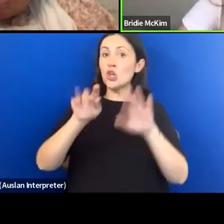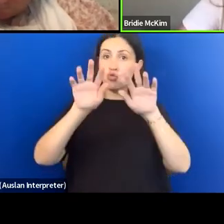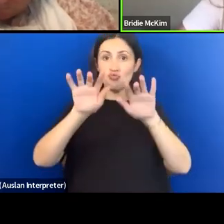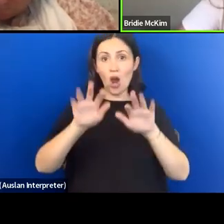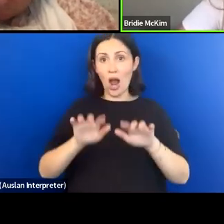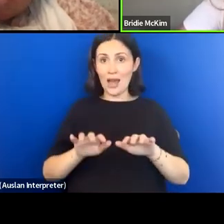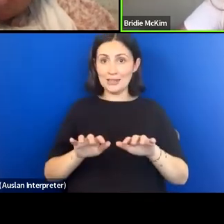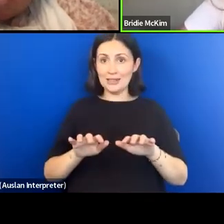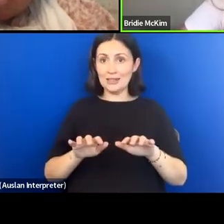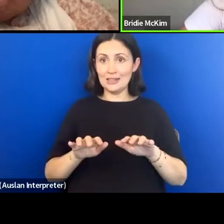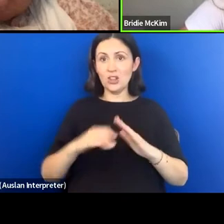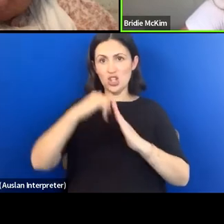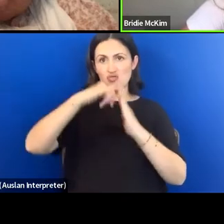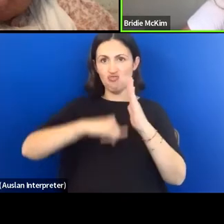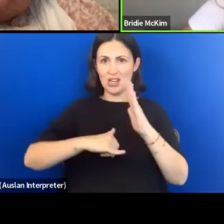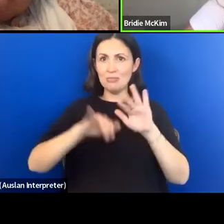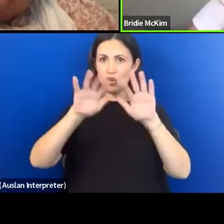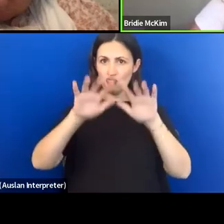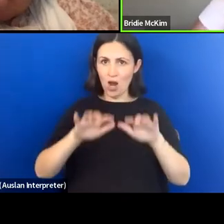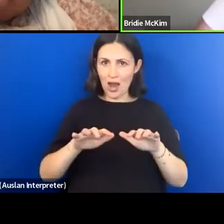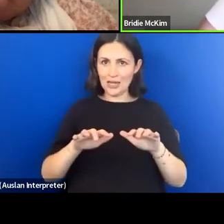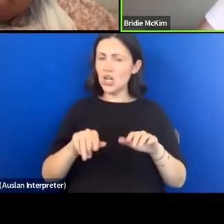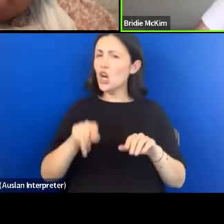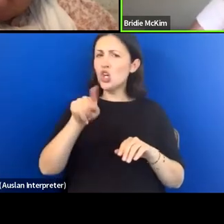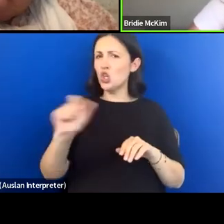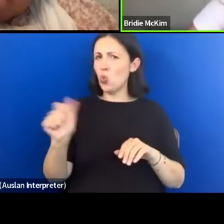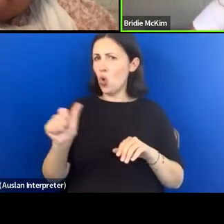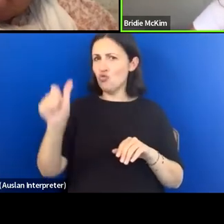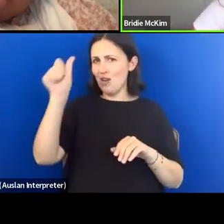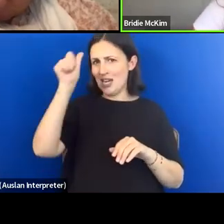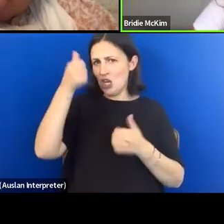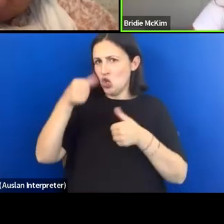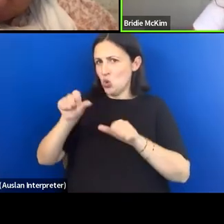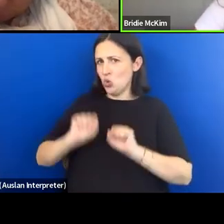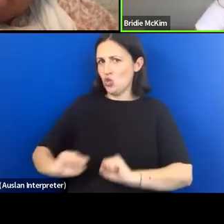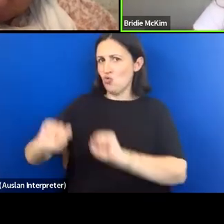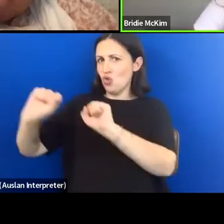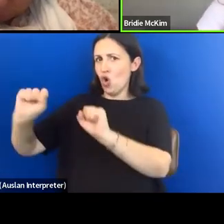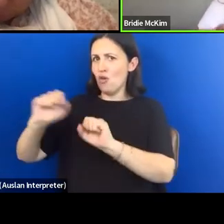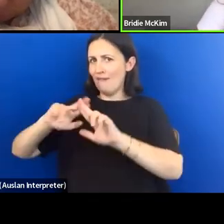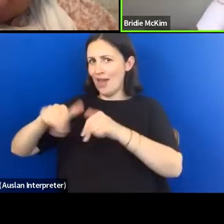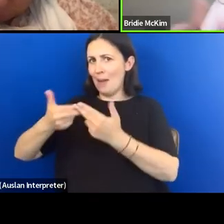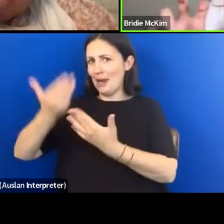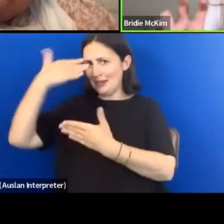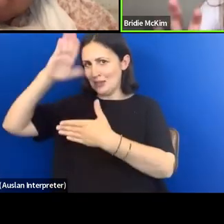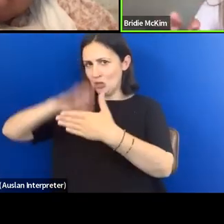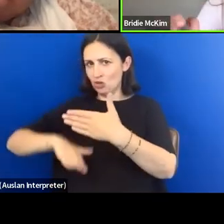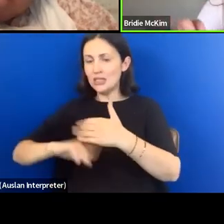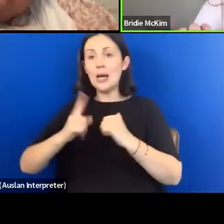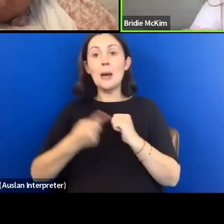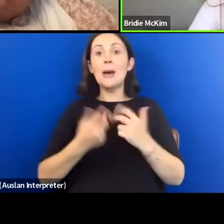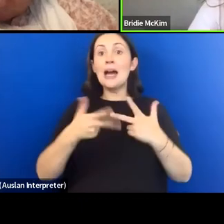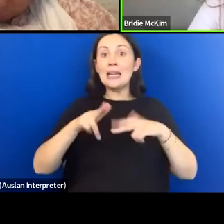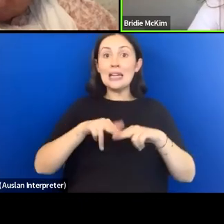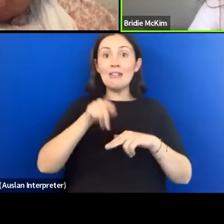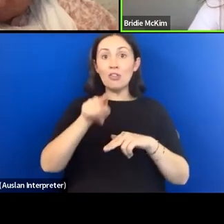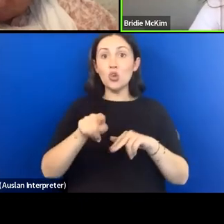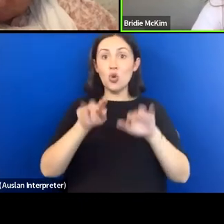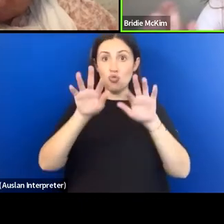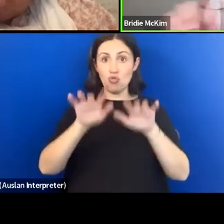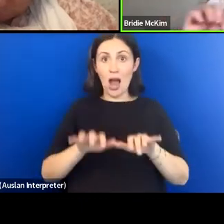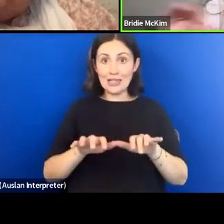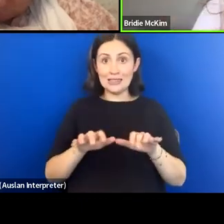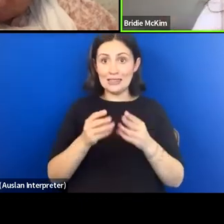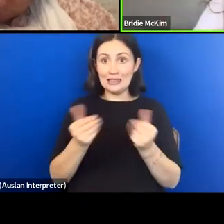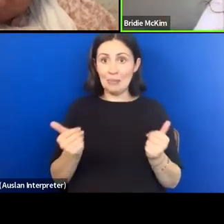well, for this project, you drew on a great level of truth. But when you're writing something that's a dramedy, as